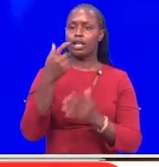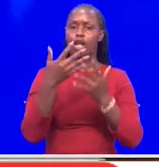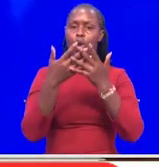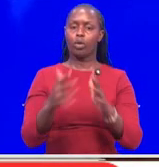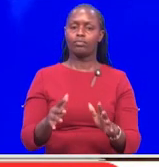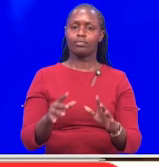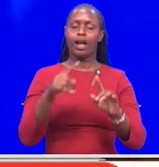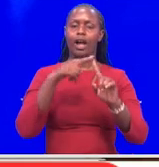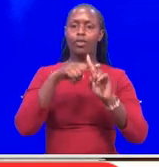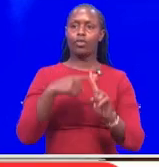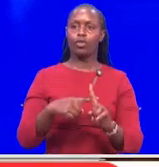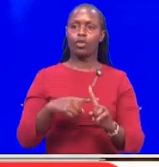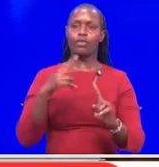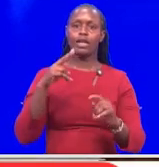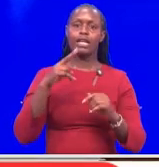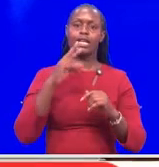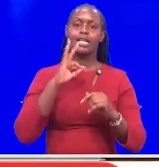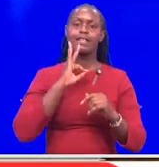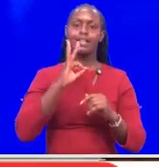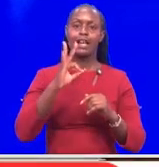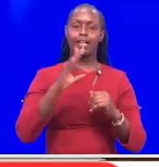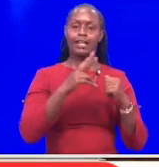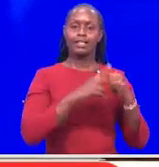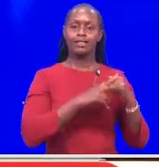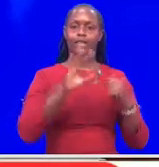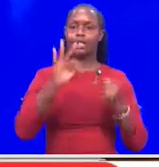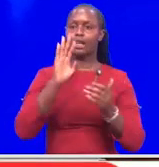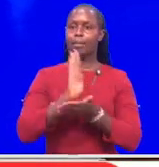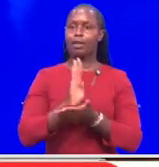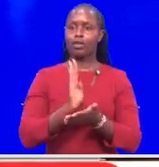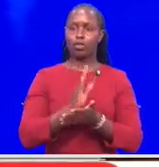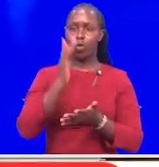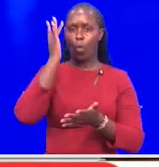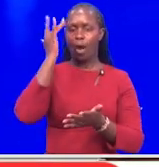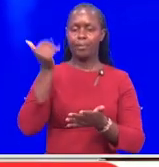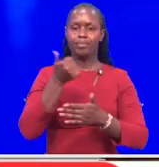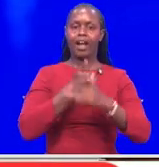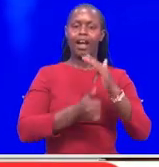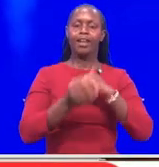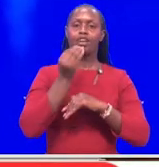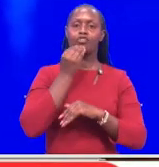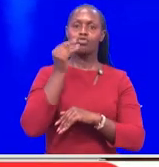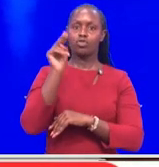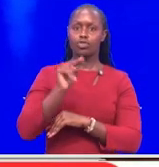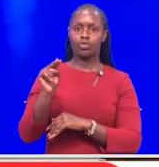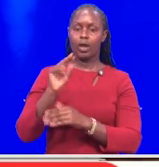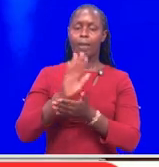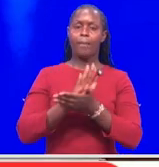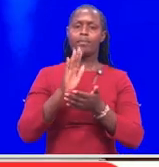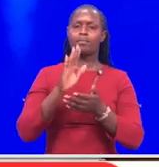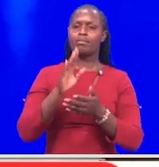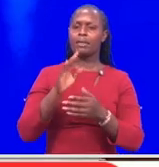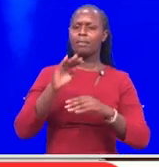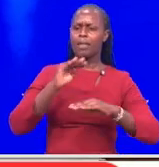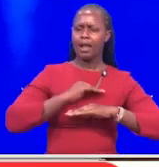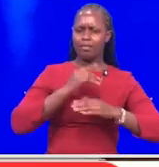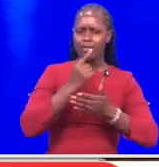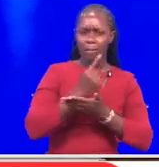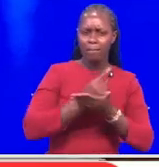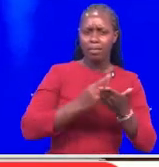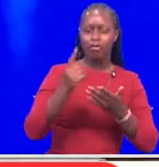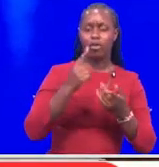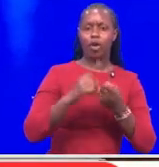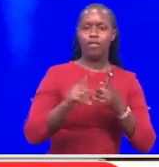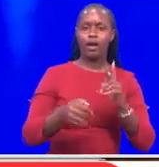of 373 billion Kenya shillings due to undernutrition, this being enough proof of the economic impact